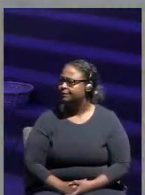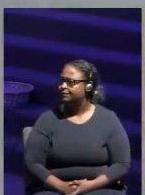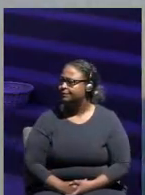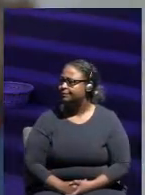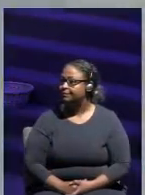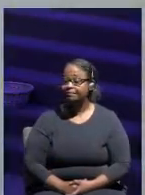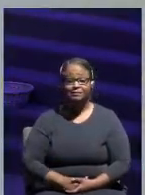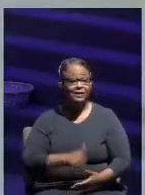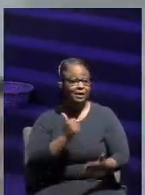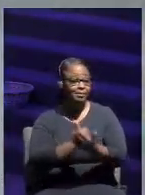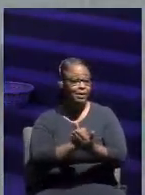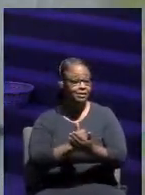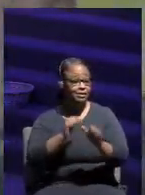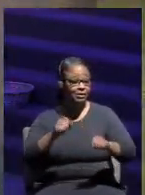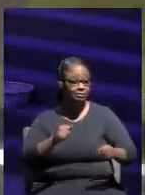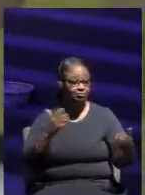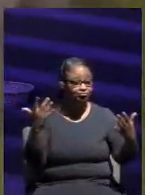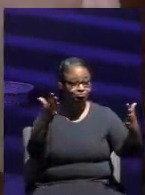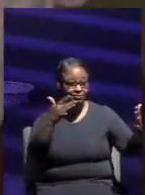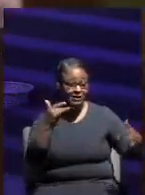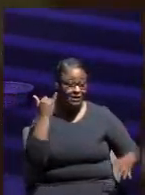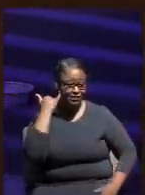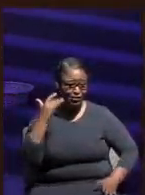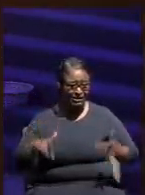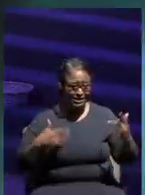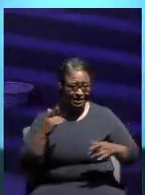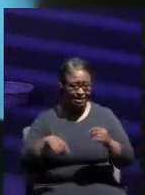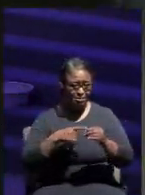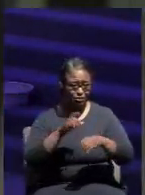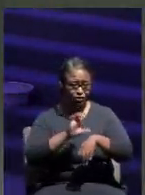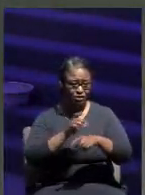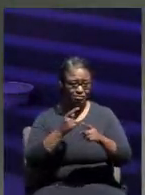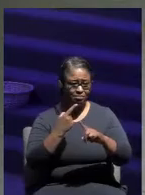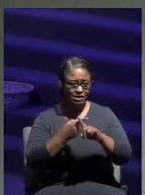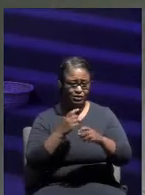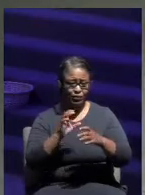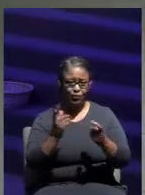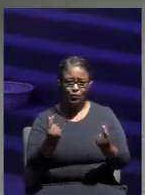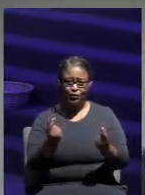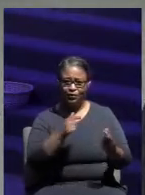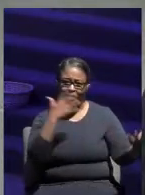Amen. Amen. Give the Lord a hand praise if you're excited about Church Plus.